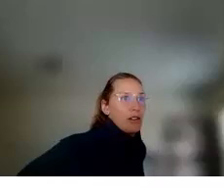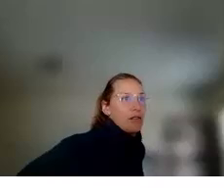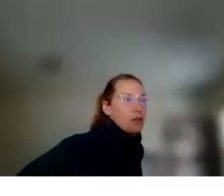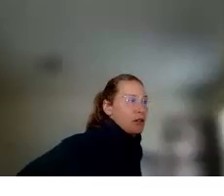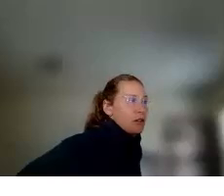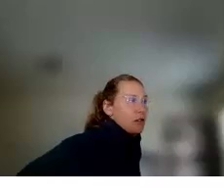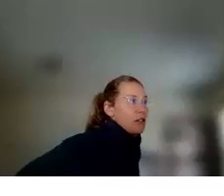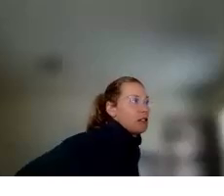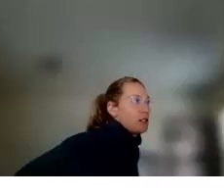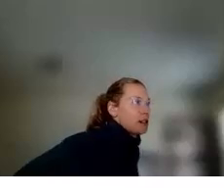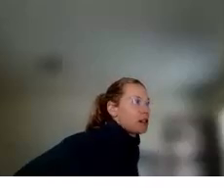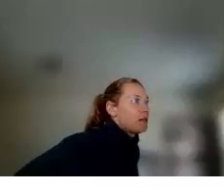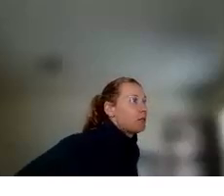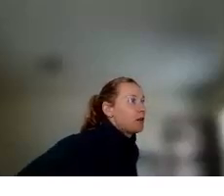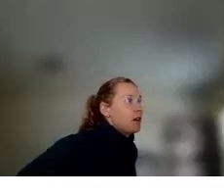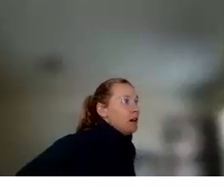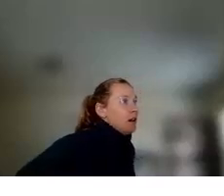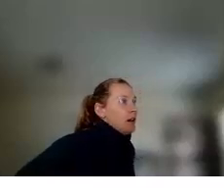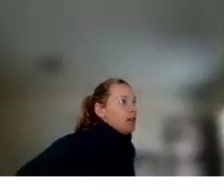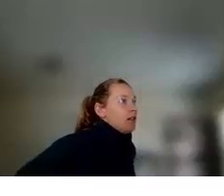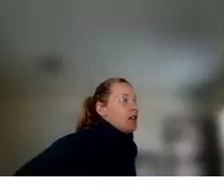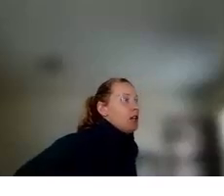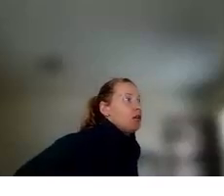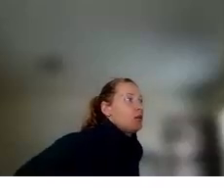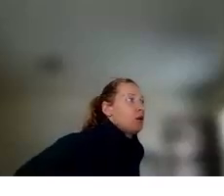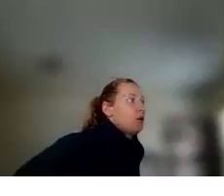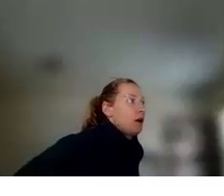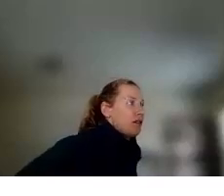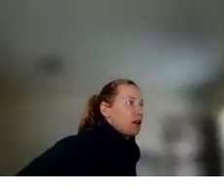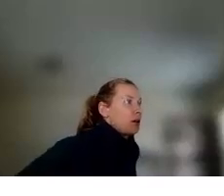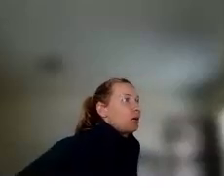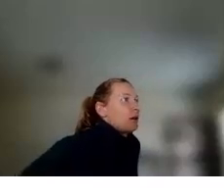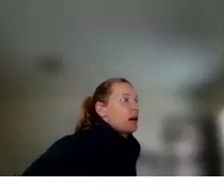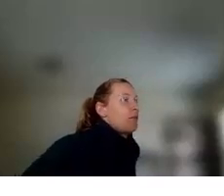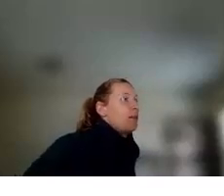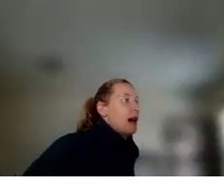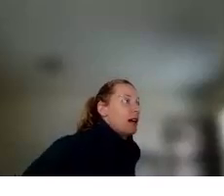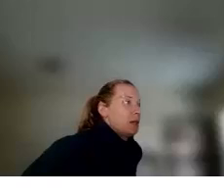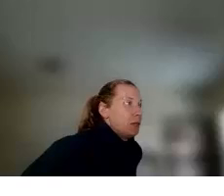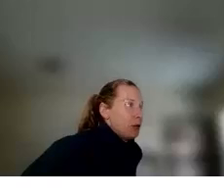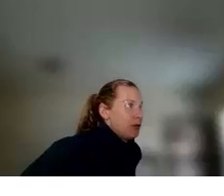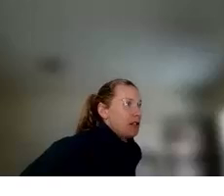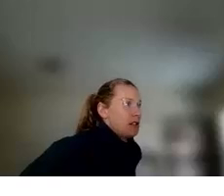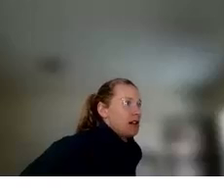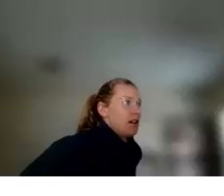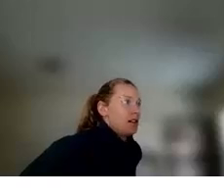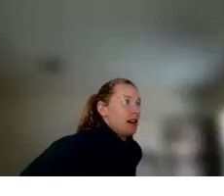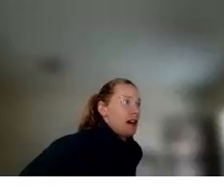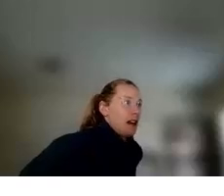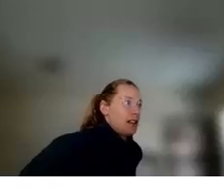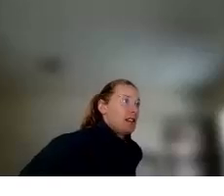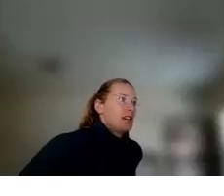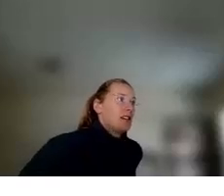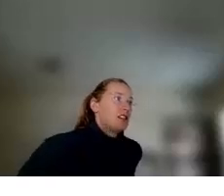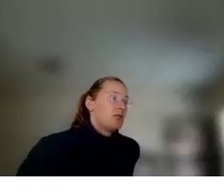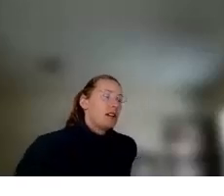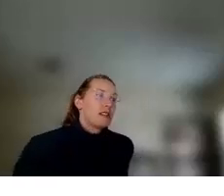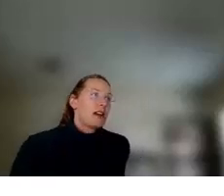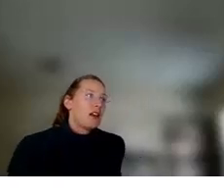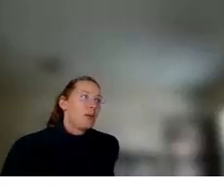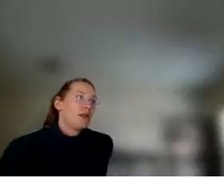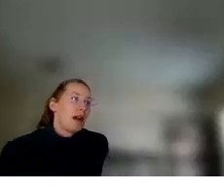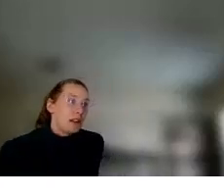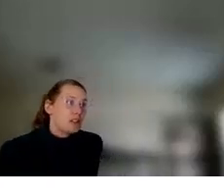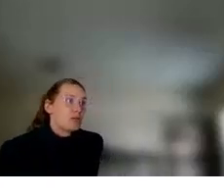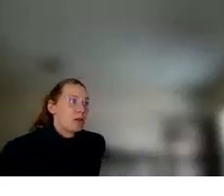June 30th of 2026. The new waiver will combine both the CLLI and